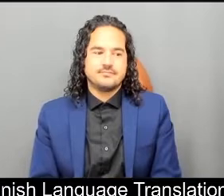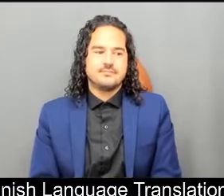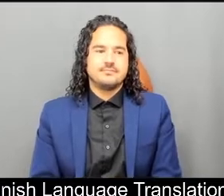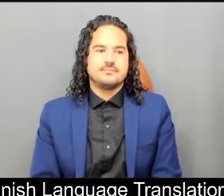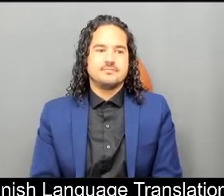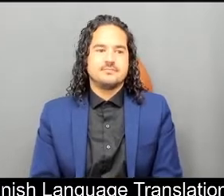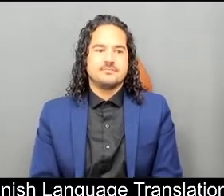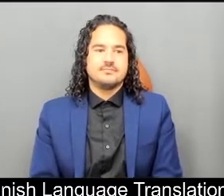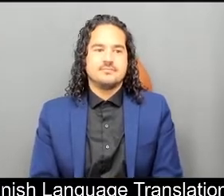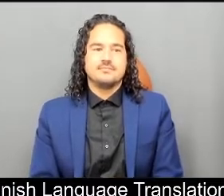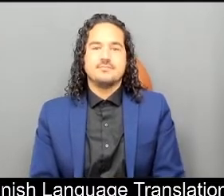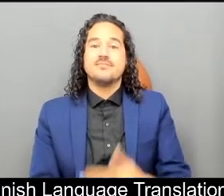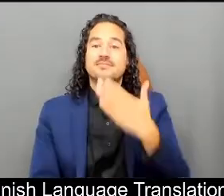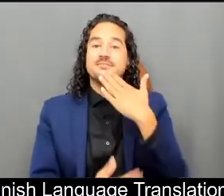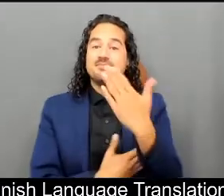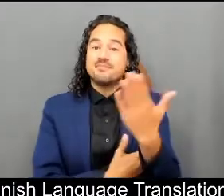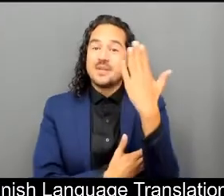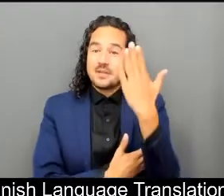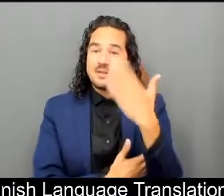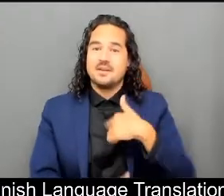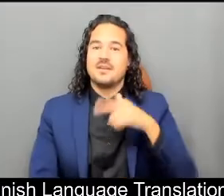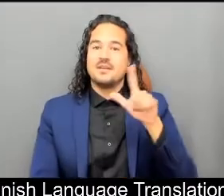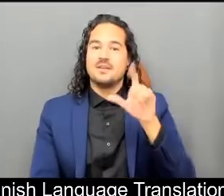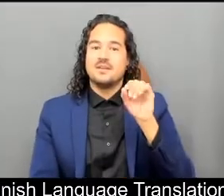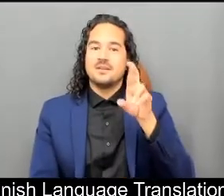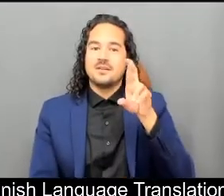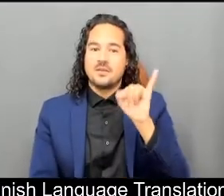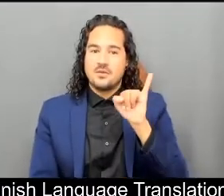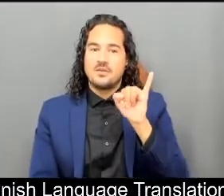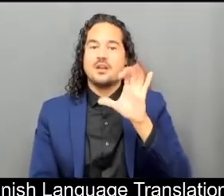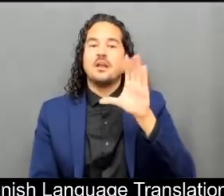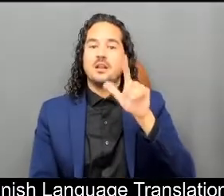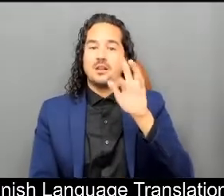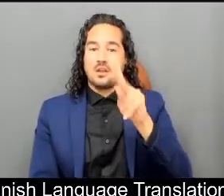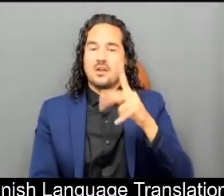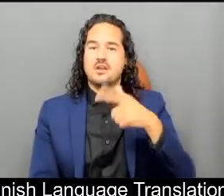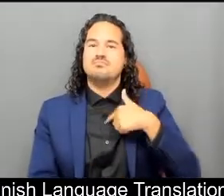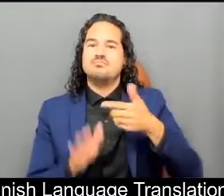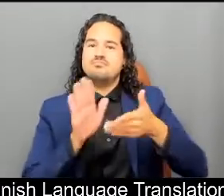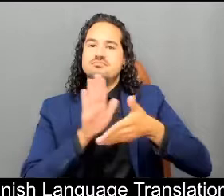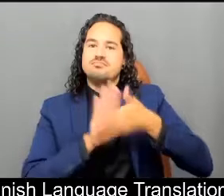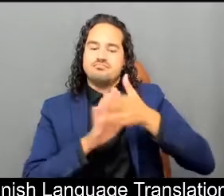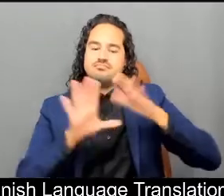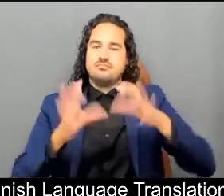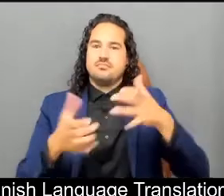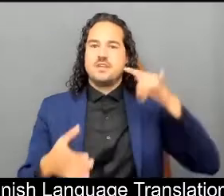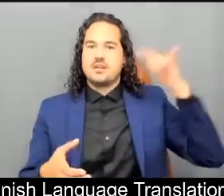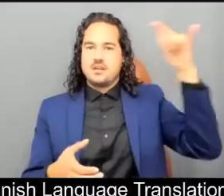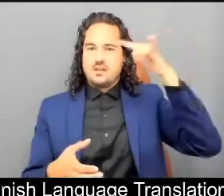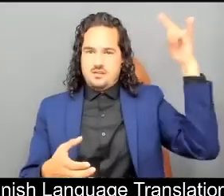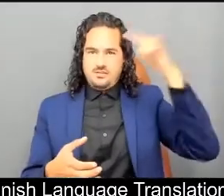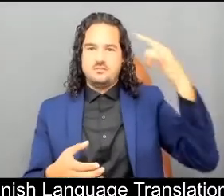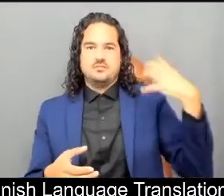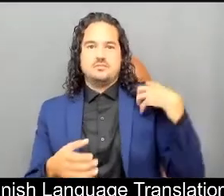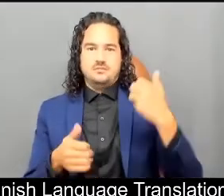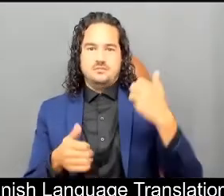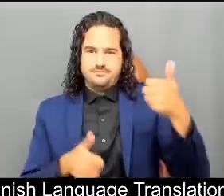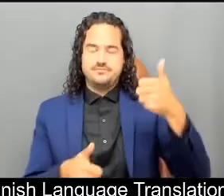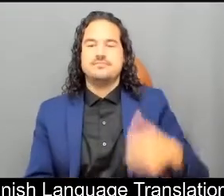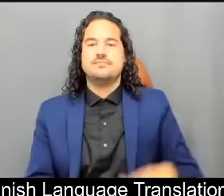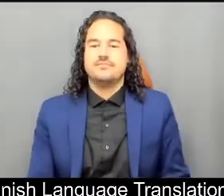Good morning. My name is Lori Clark. I'm the Air Operations Branch Director for the team. My function is under the branch